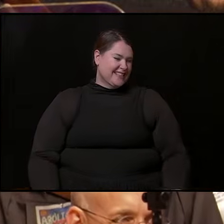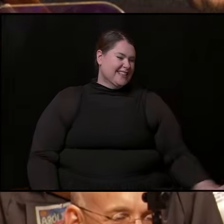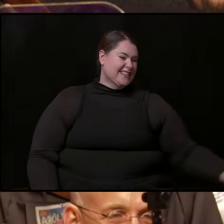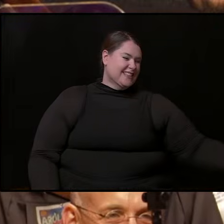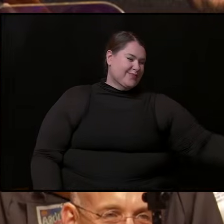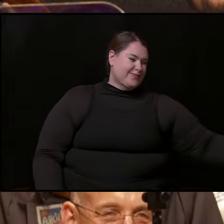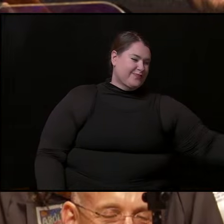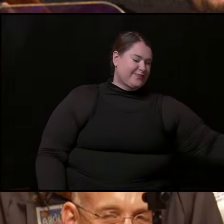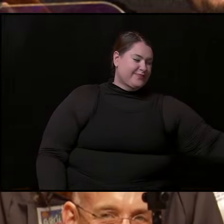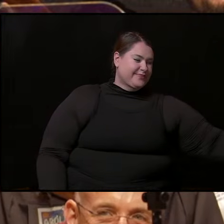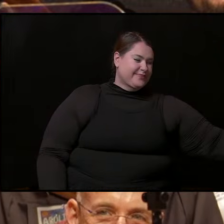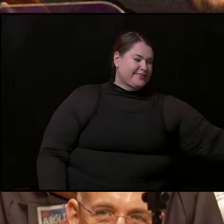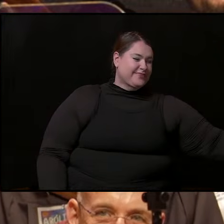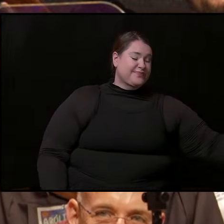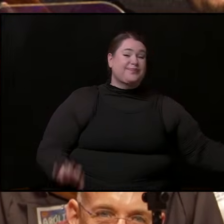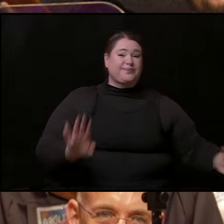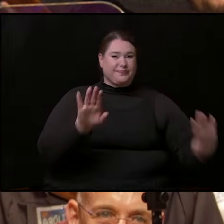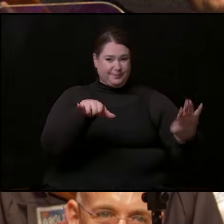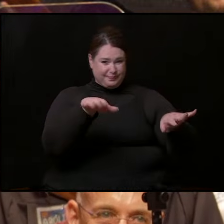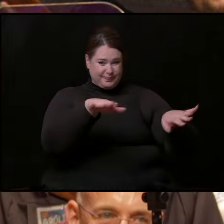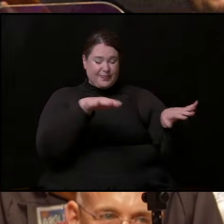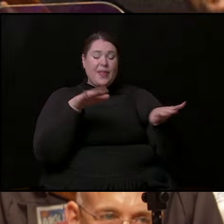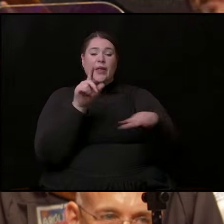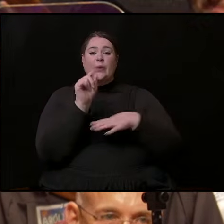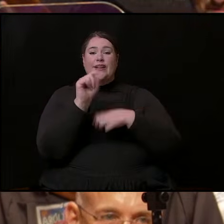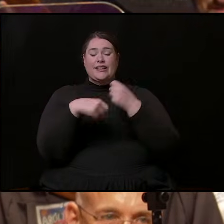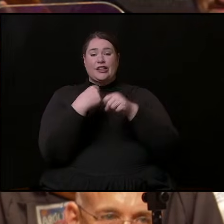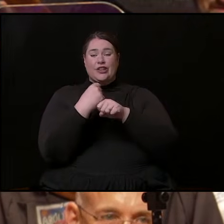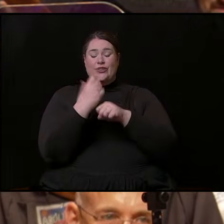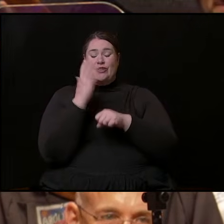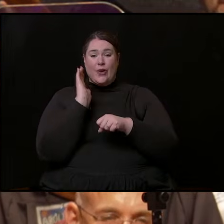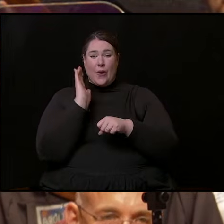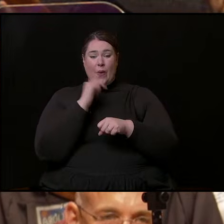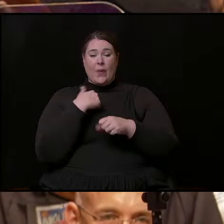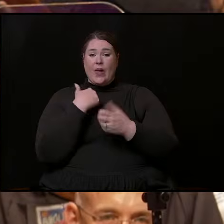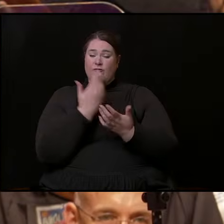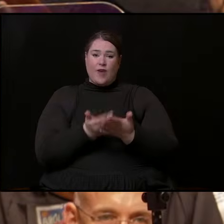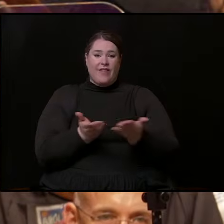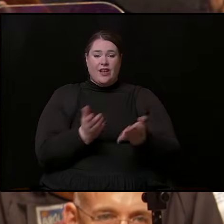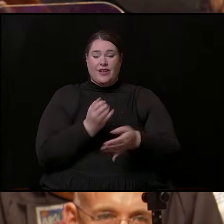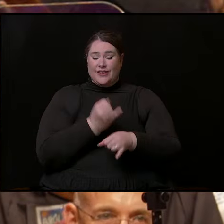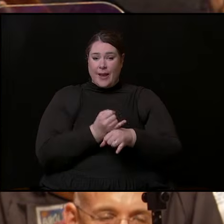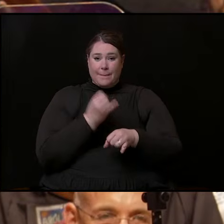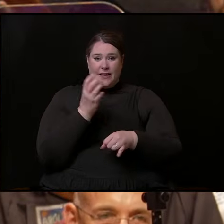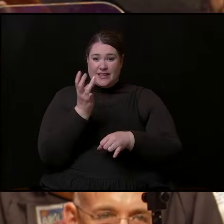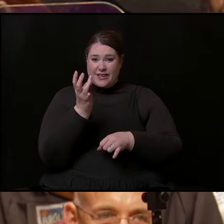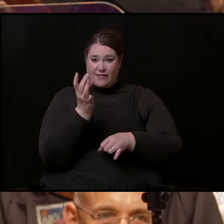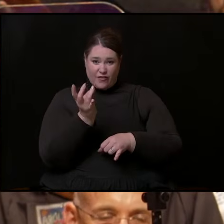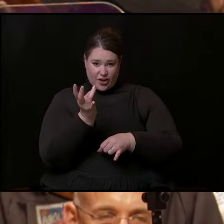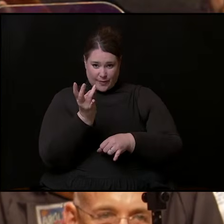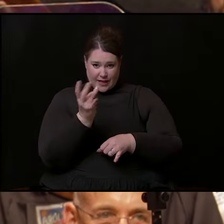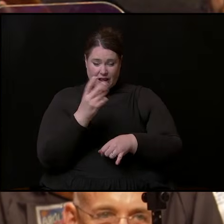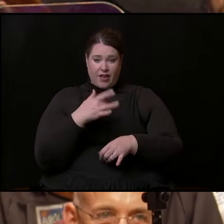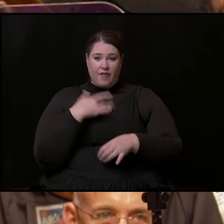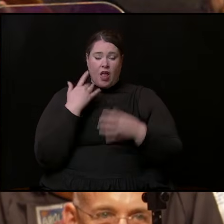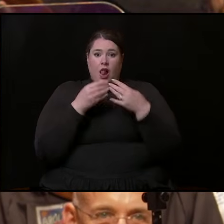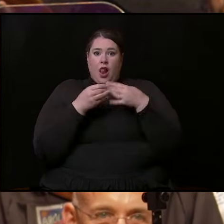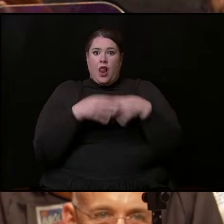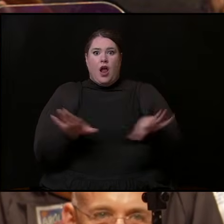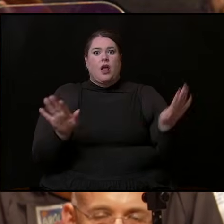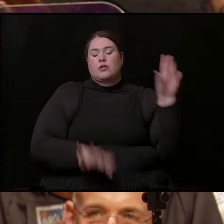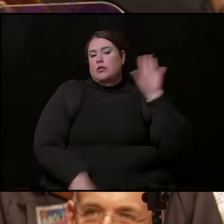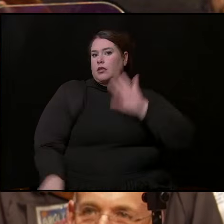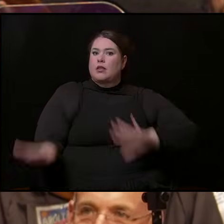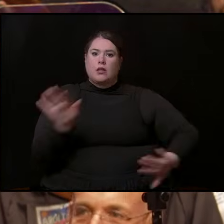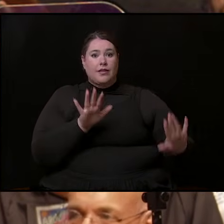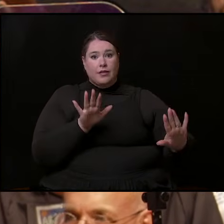See, 20 years ago, I arrived on campus as an ambitious freshman. When I first got here, I felt lost, but I was quickly greeted by